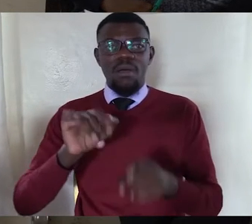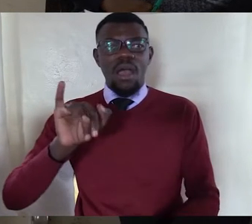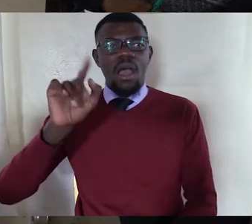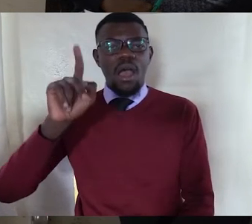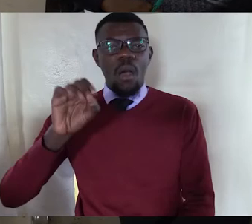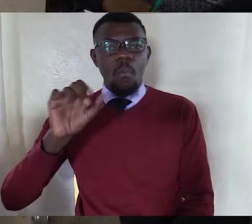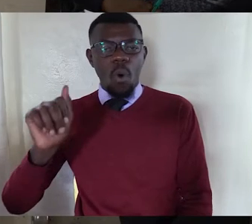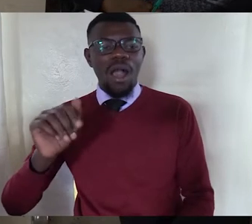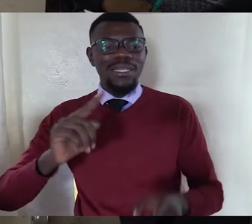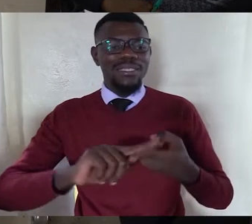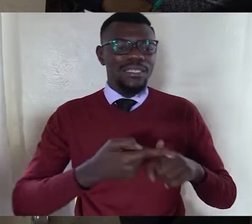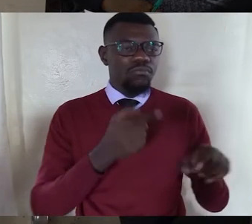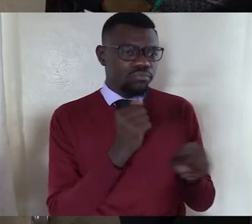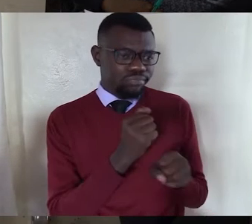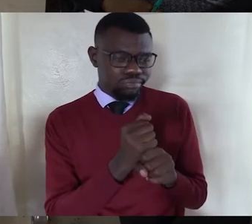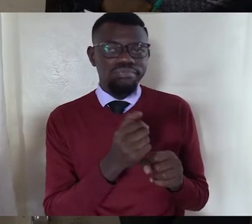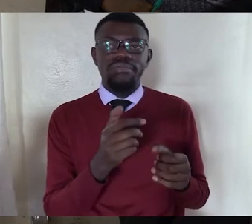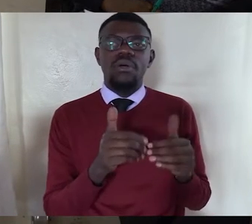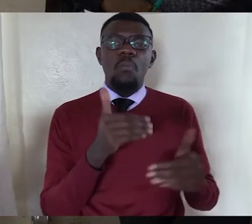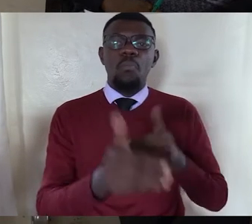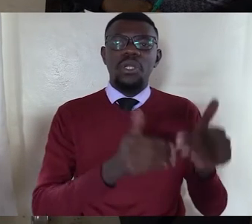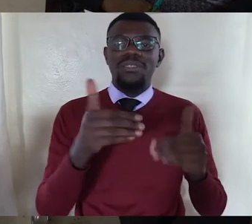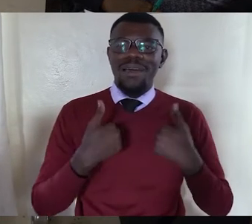standard operating procedures on investigating